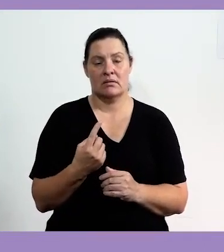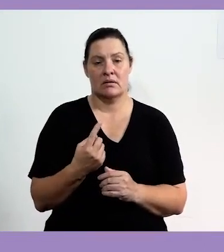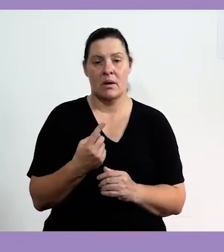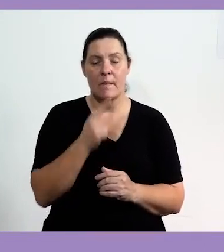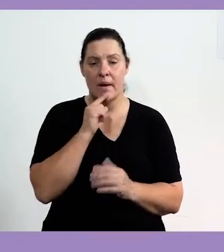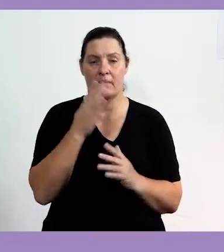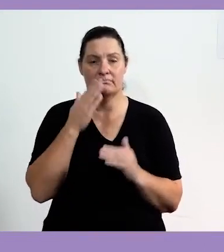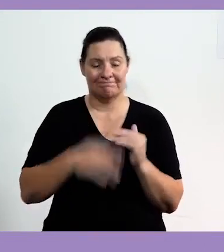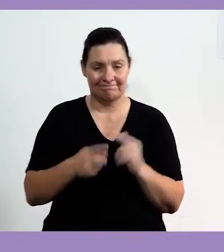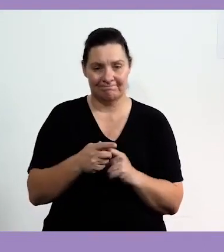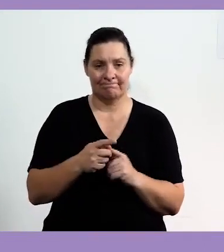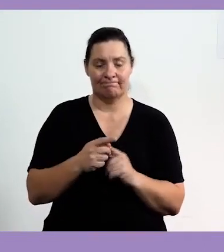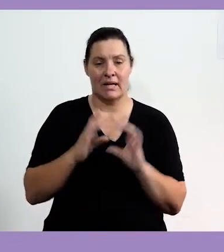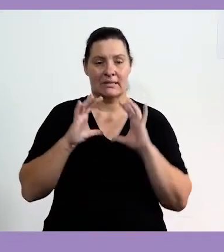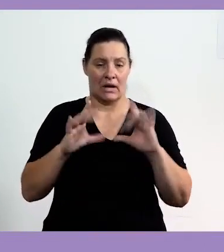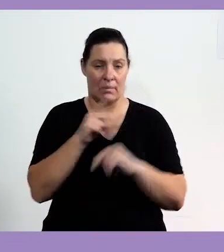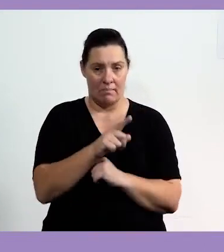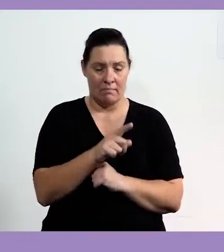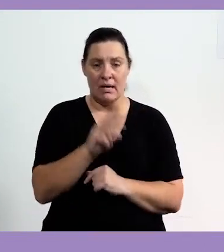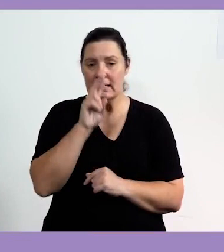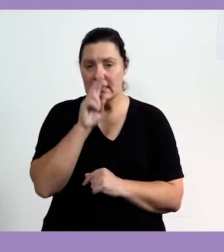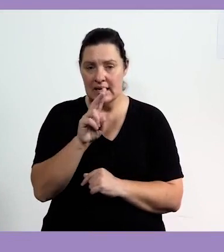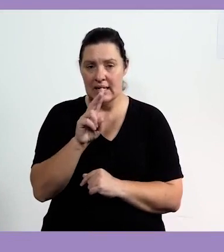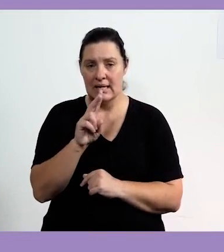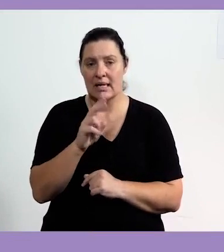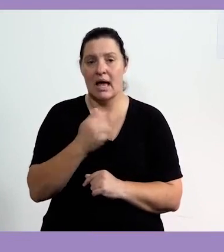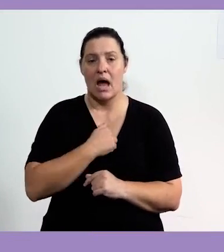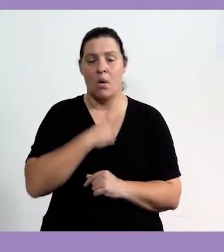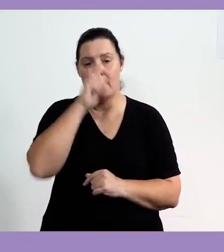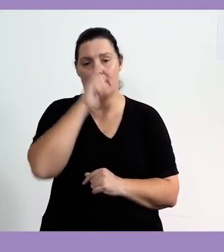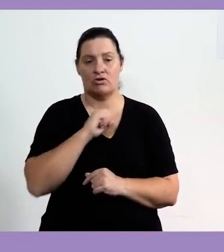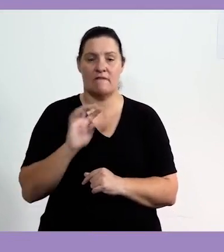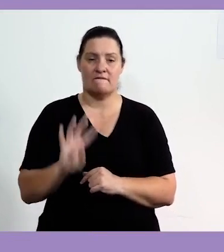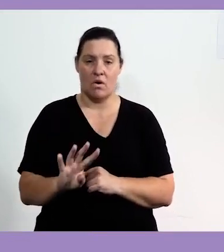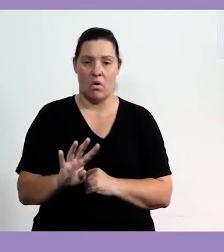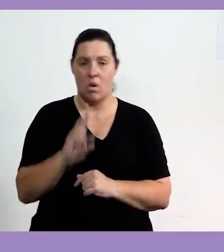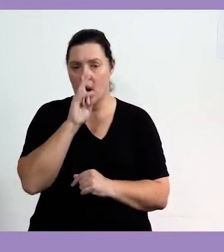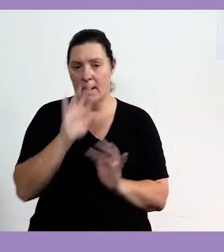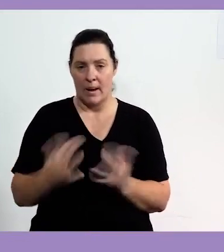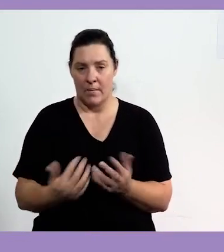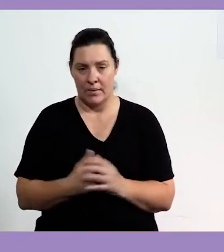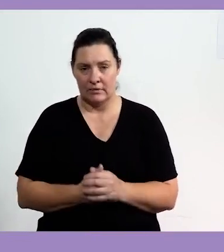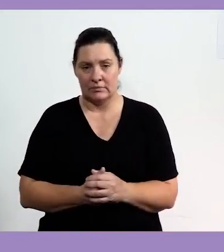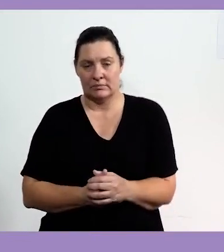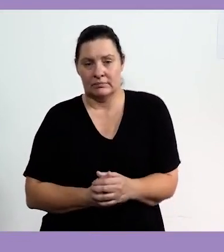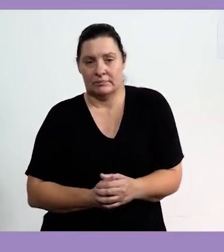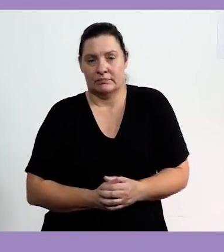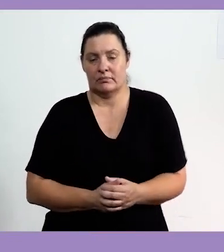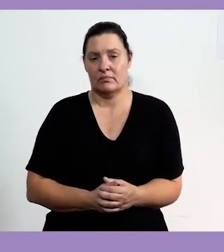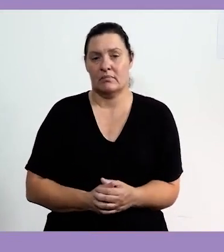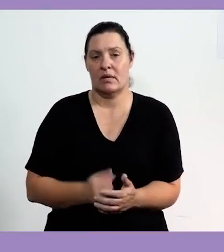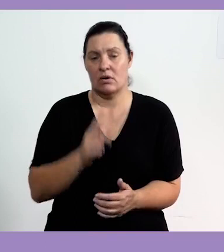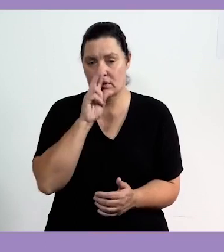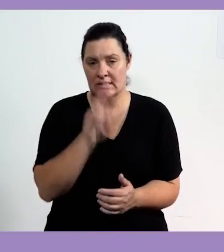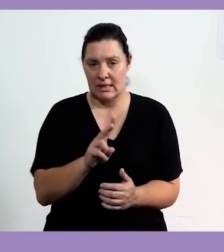us now complete this diagram and see what our picture number 4 will look like.